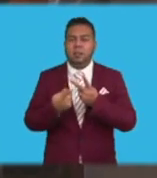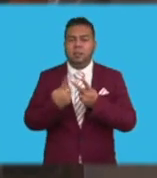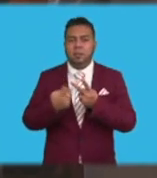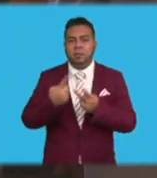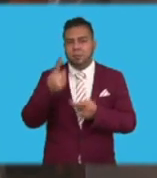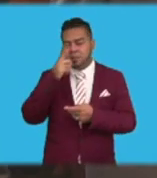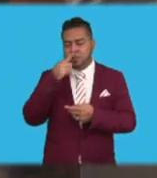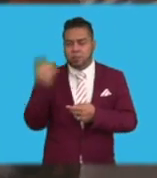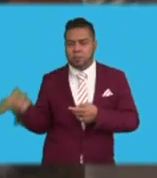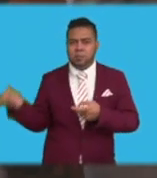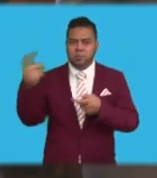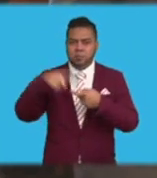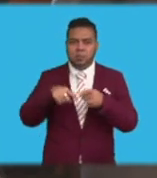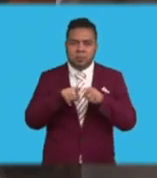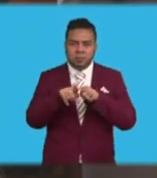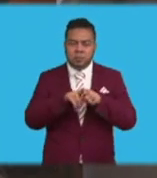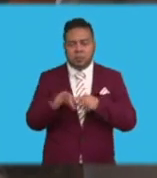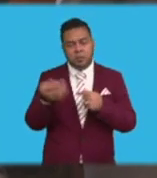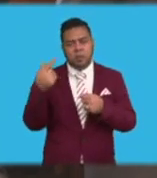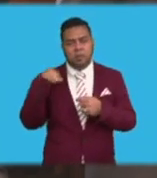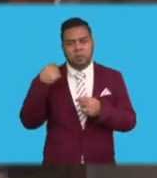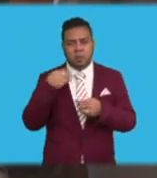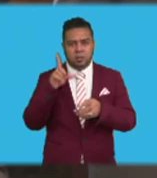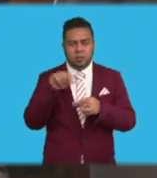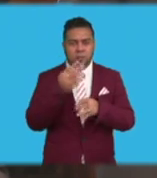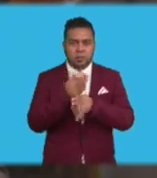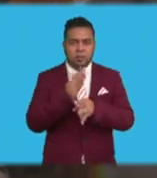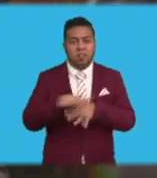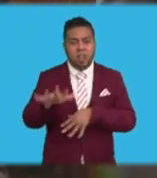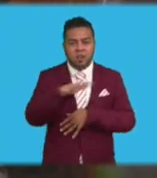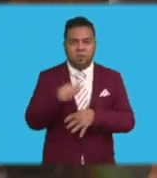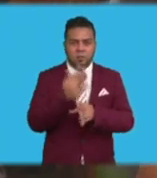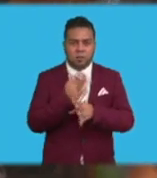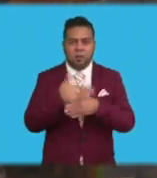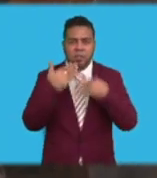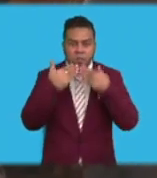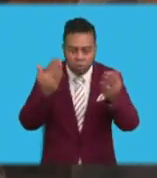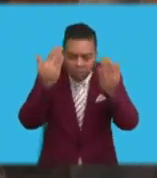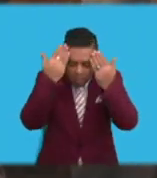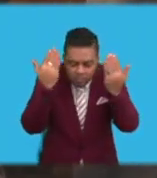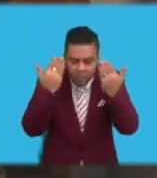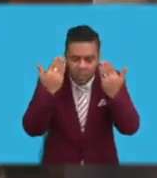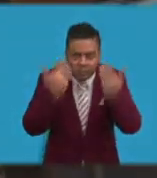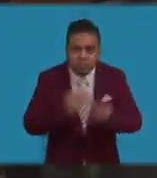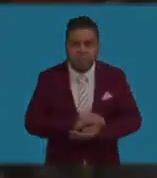the skills of mediation so that they can apply it in their own areas of interest. Thank you, Madam Speaker.